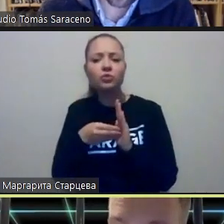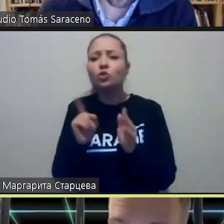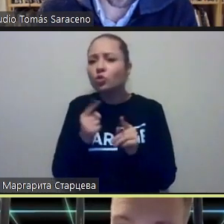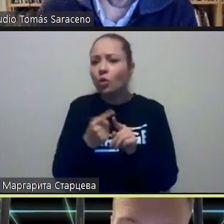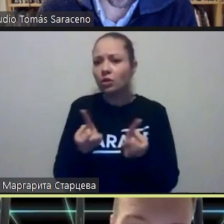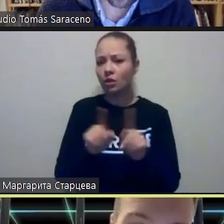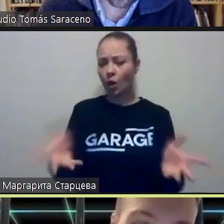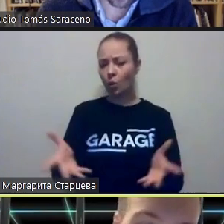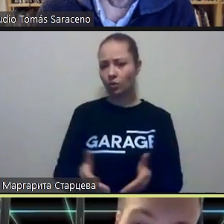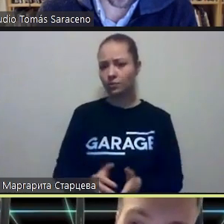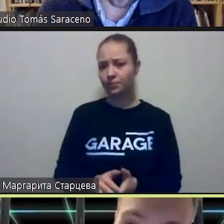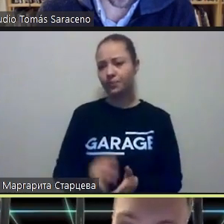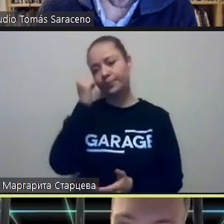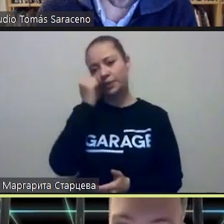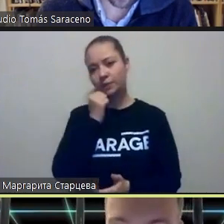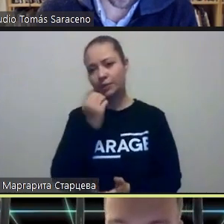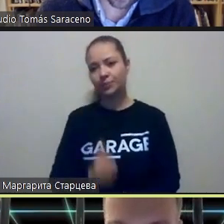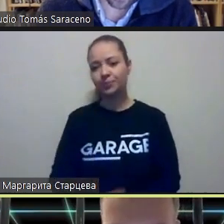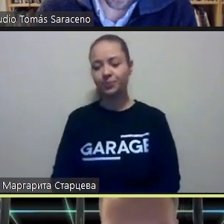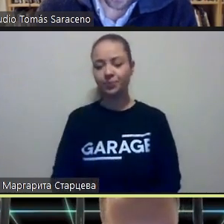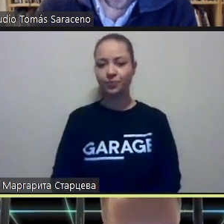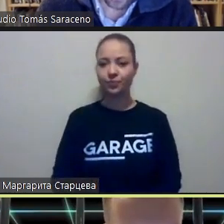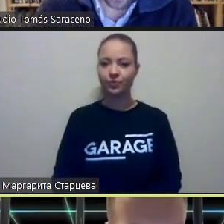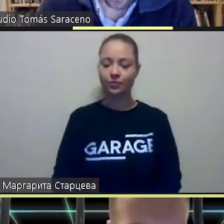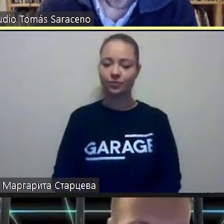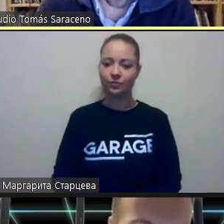future of your Aerocene projects?